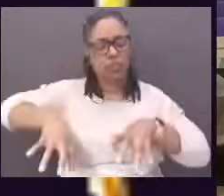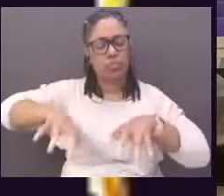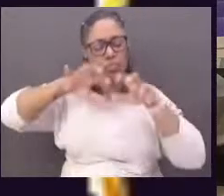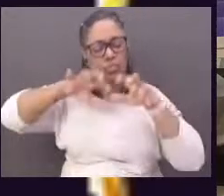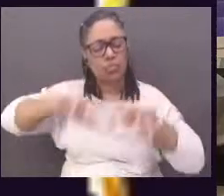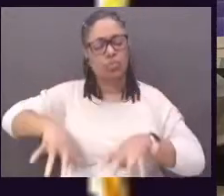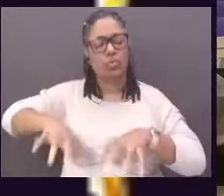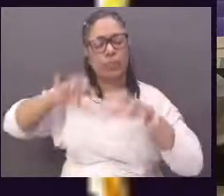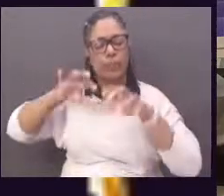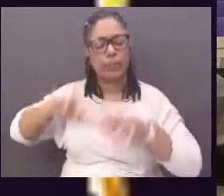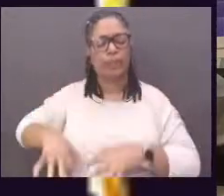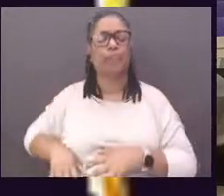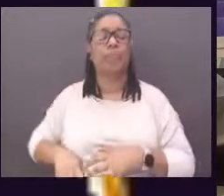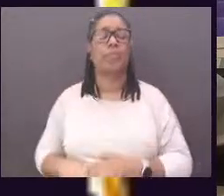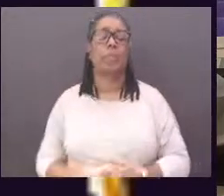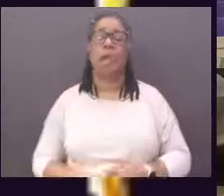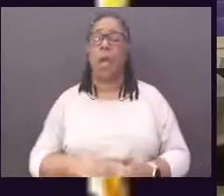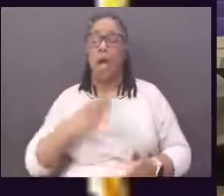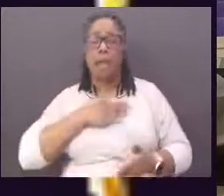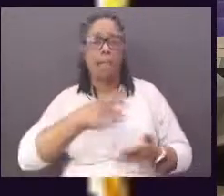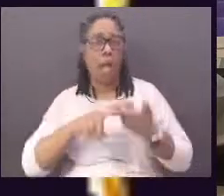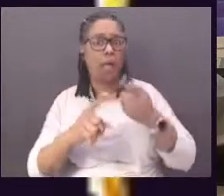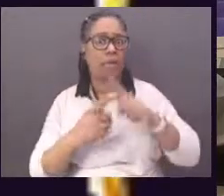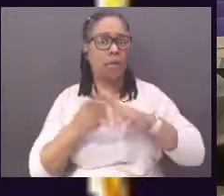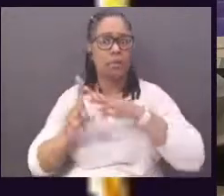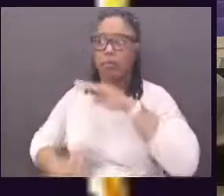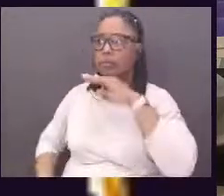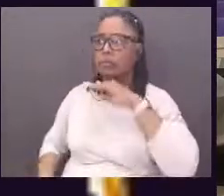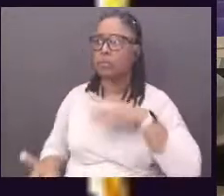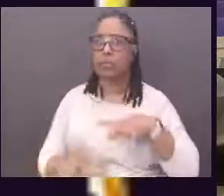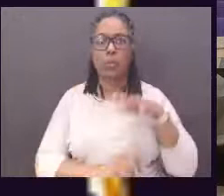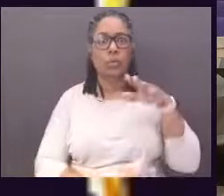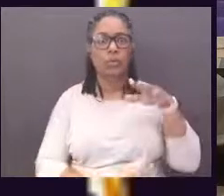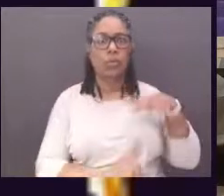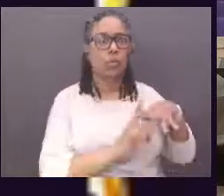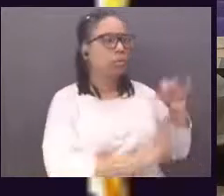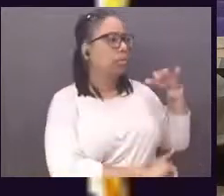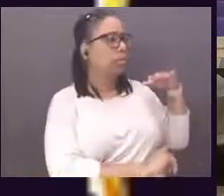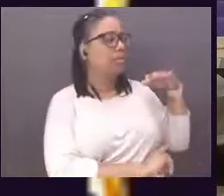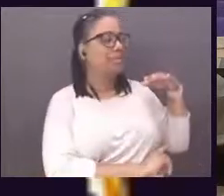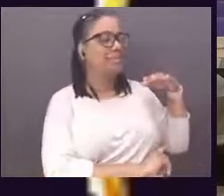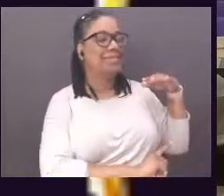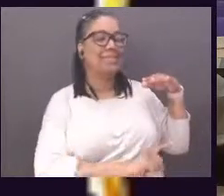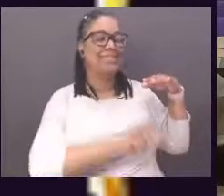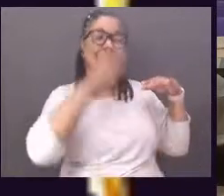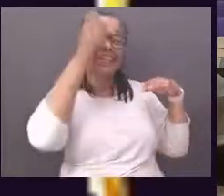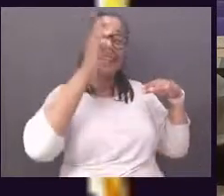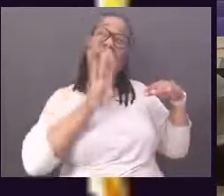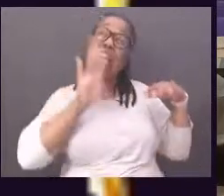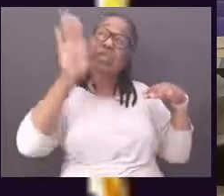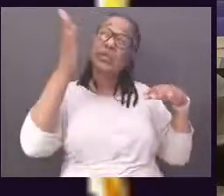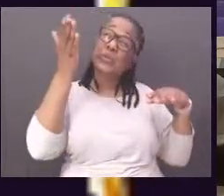When all my friends were gone, God, you were